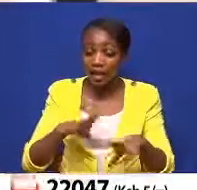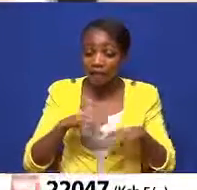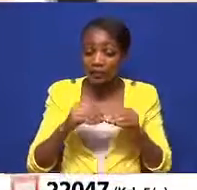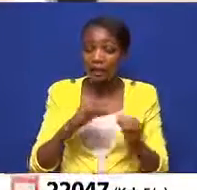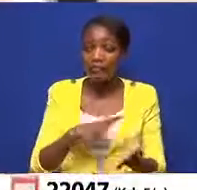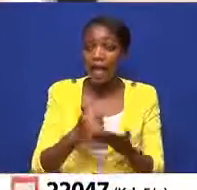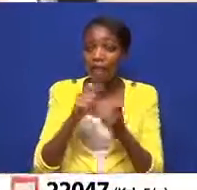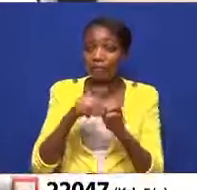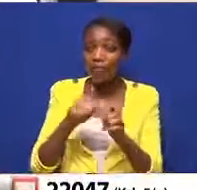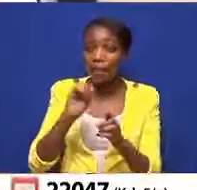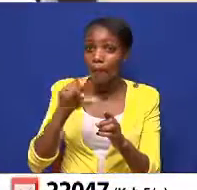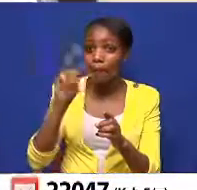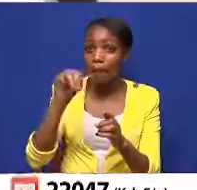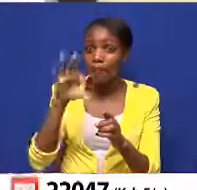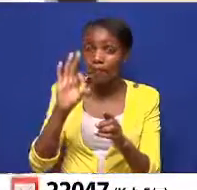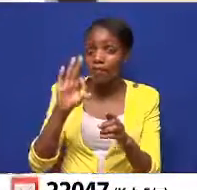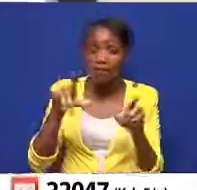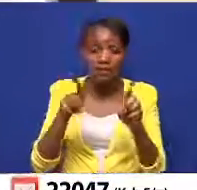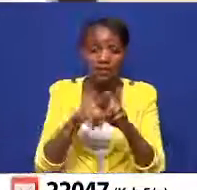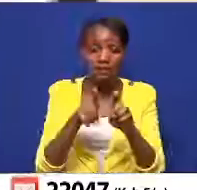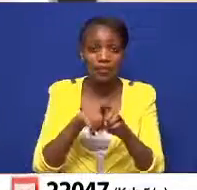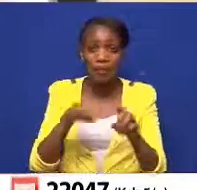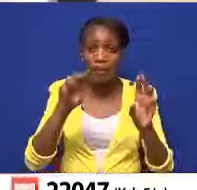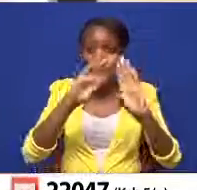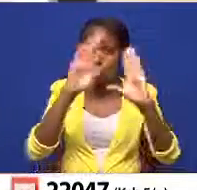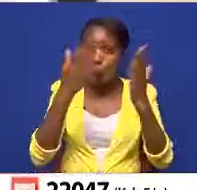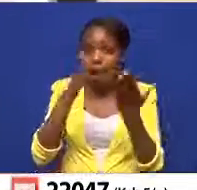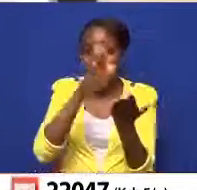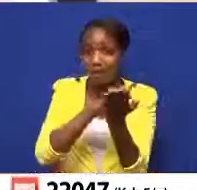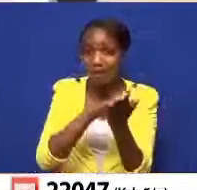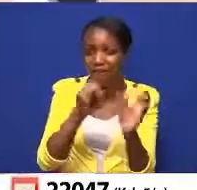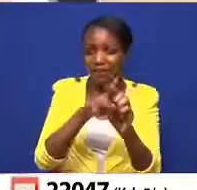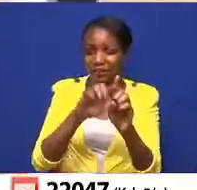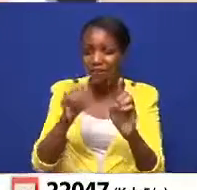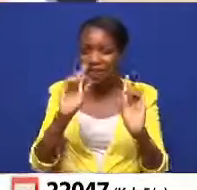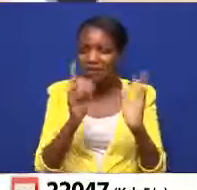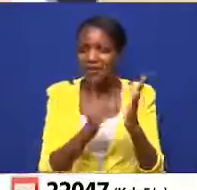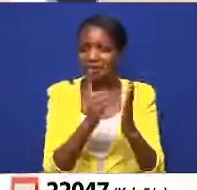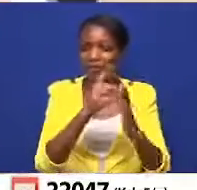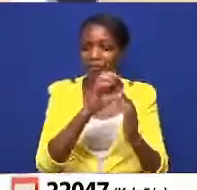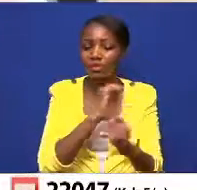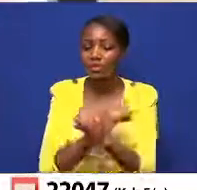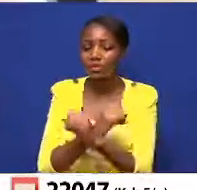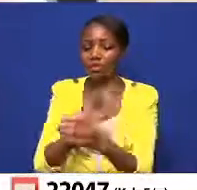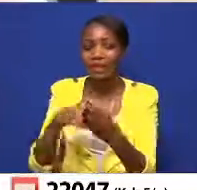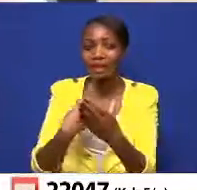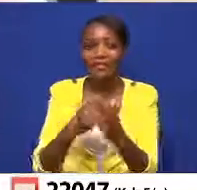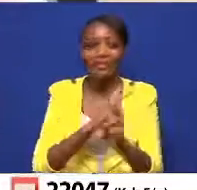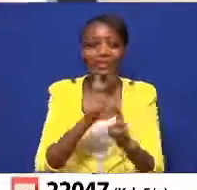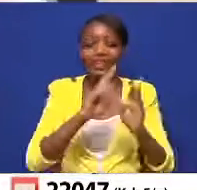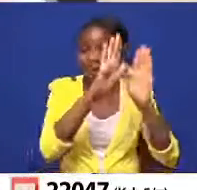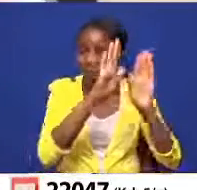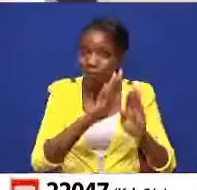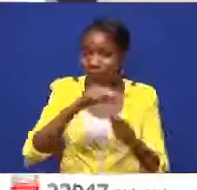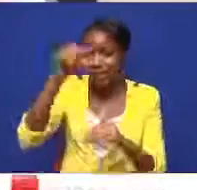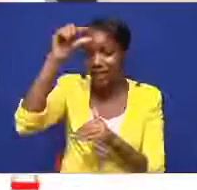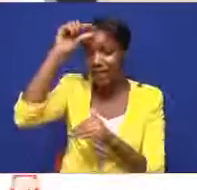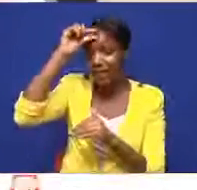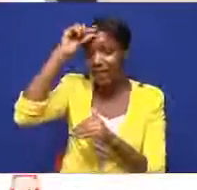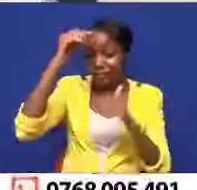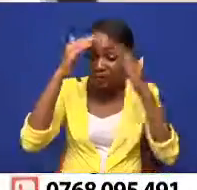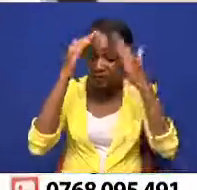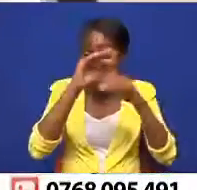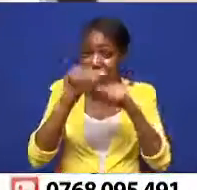donations from the IMF, we have received donations from the World Bank and other development agencies, then it's very necessary that the government